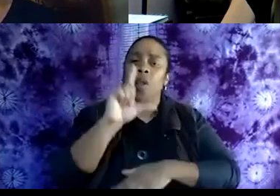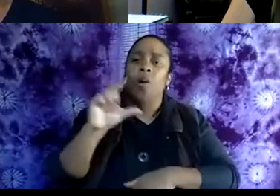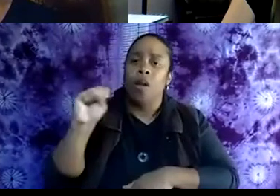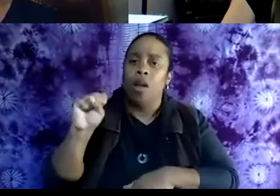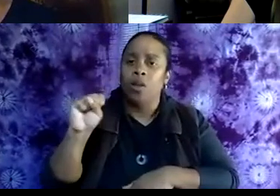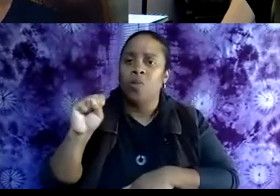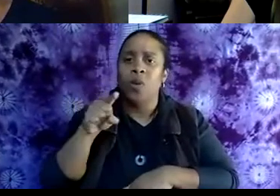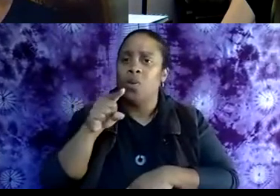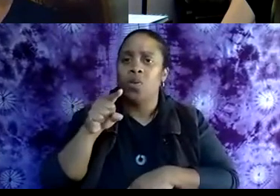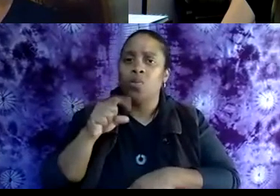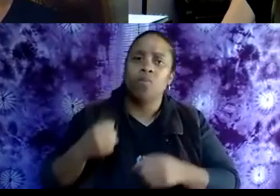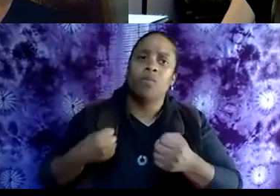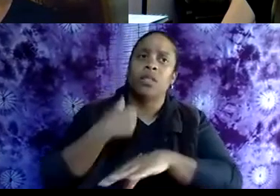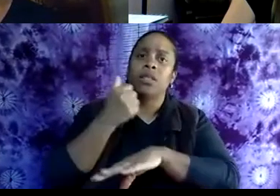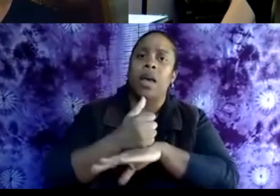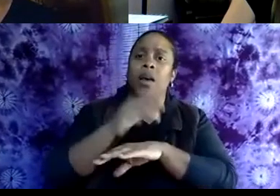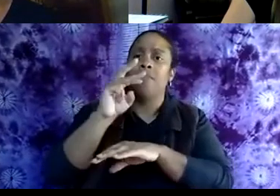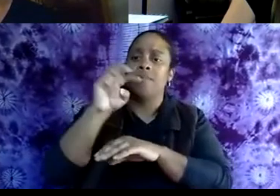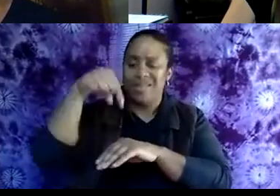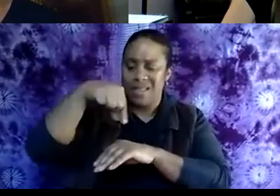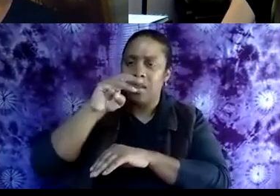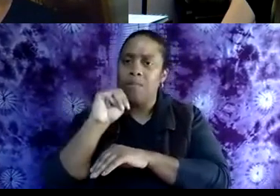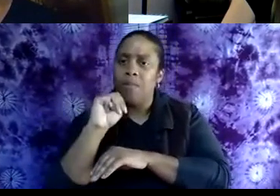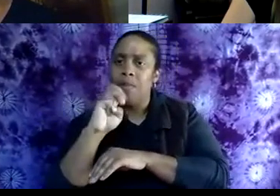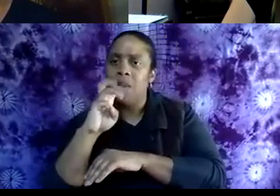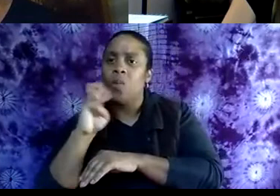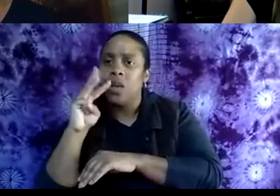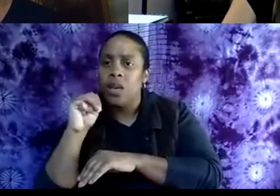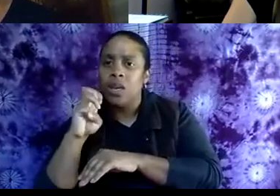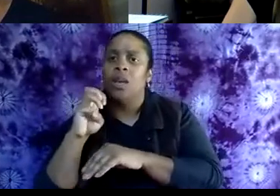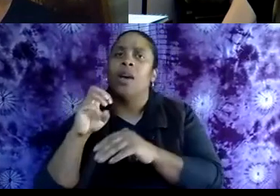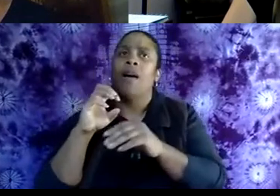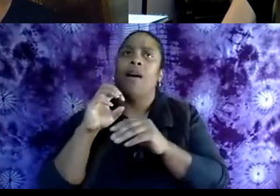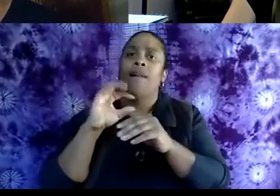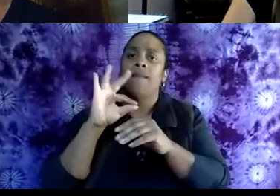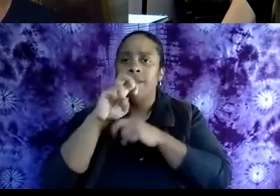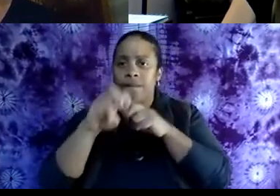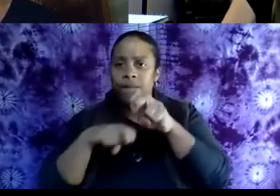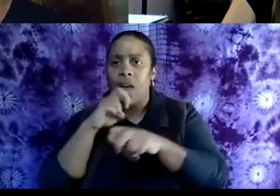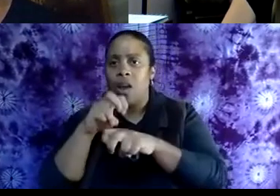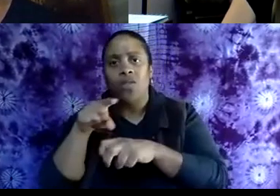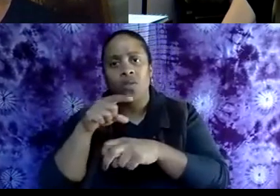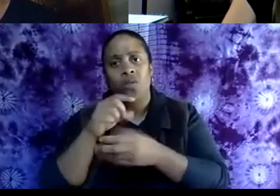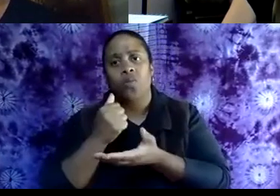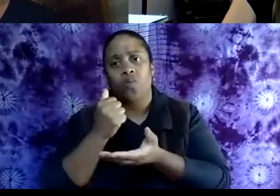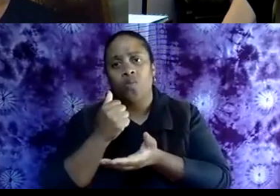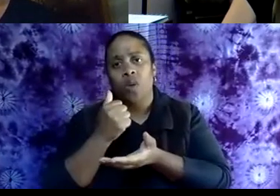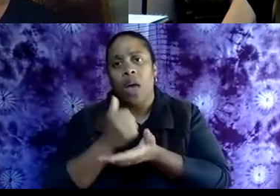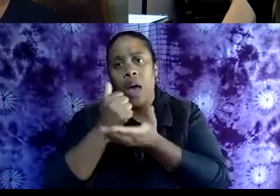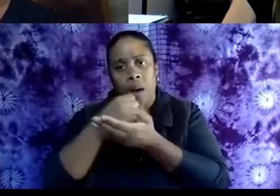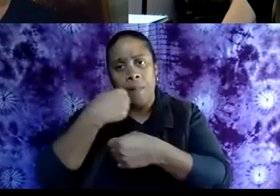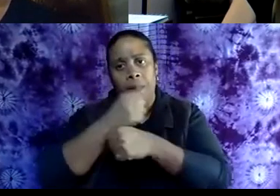host of these panels and the MeWe fairs, and you're making this possible. What we're experiencing today, that is your